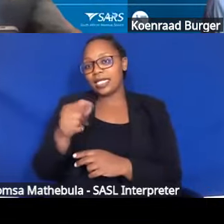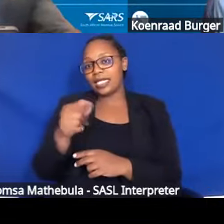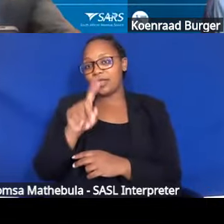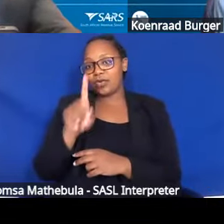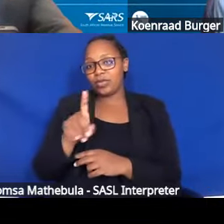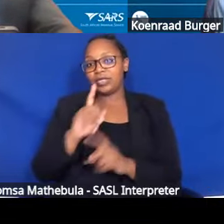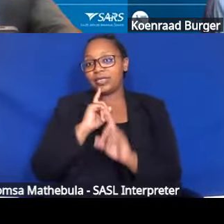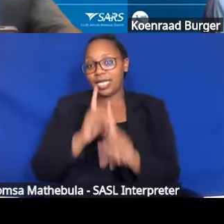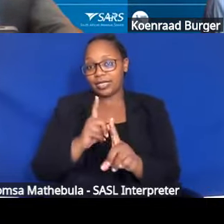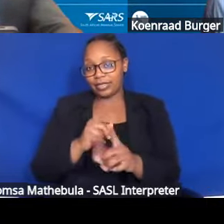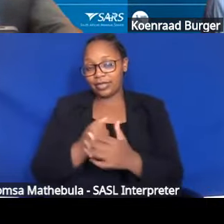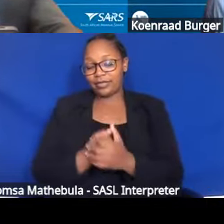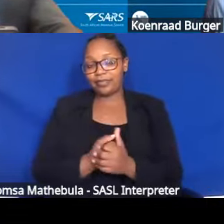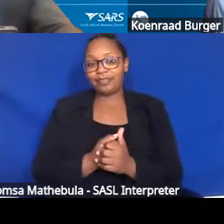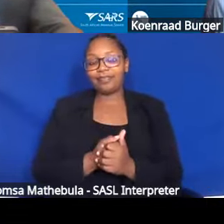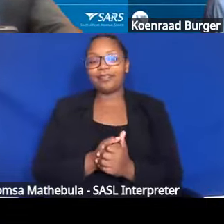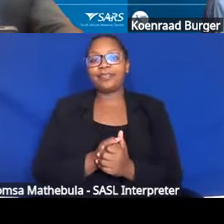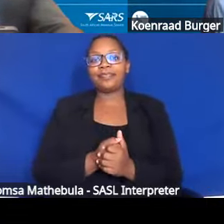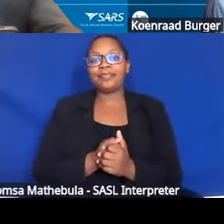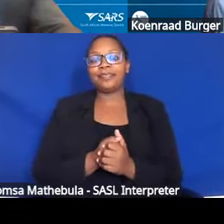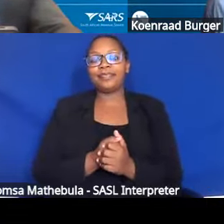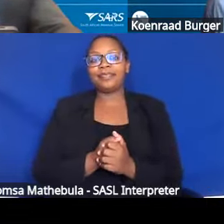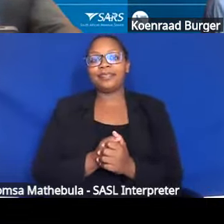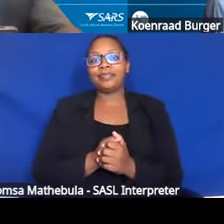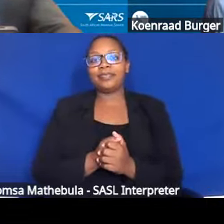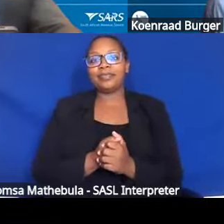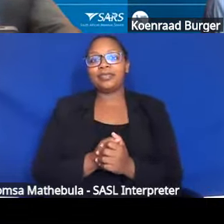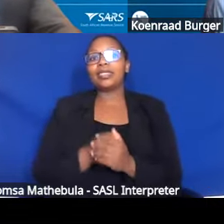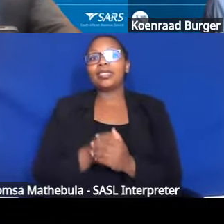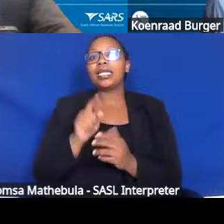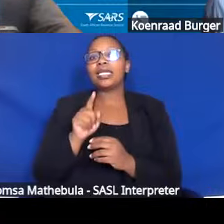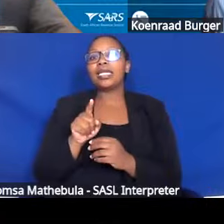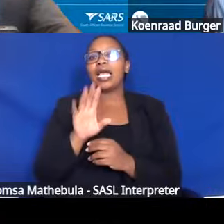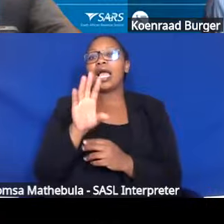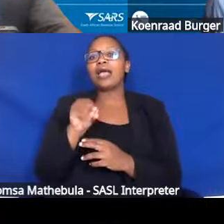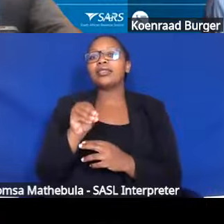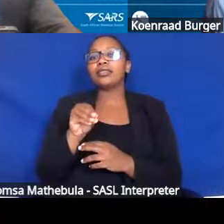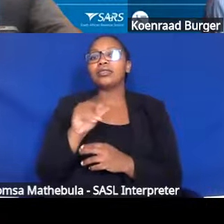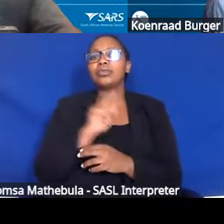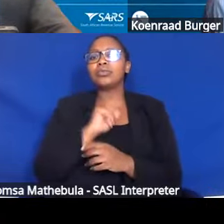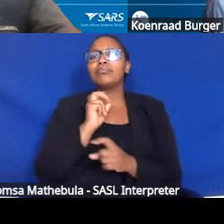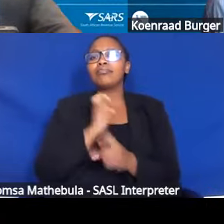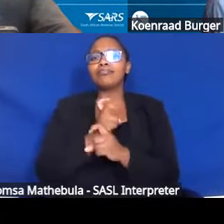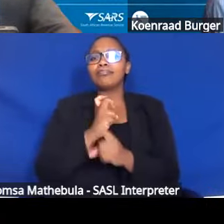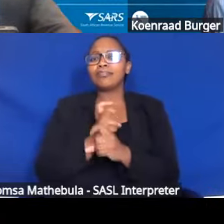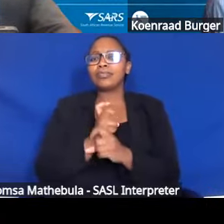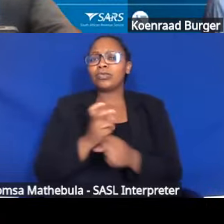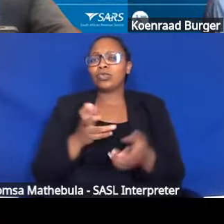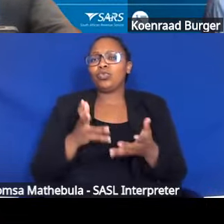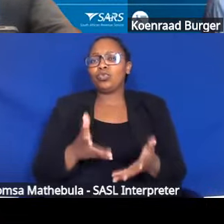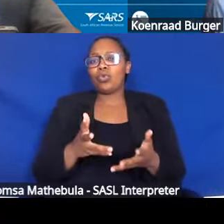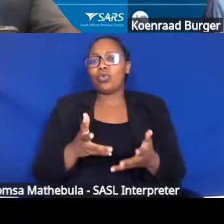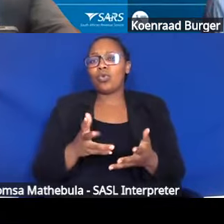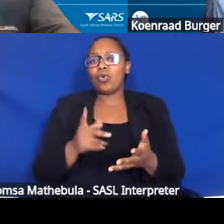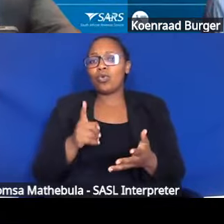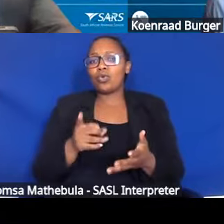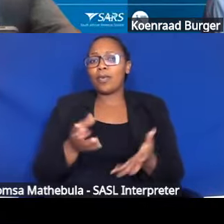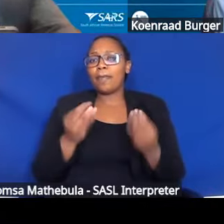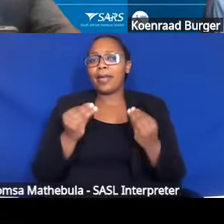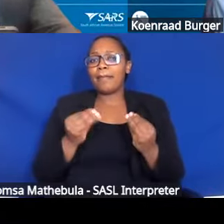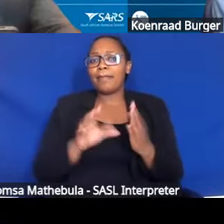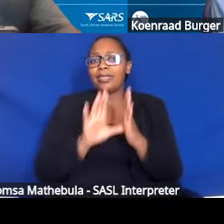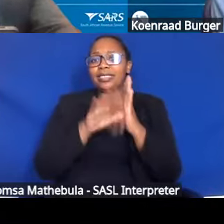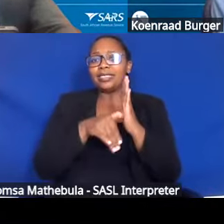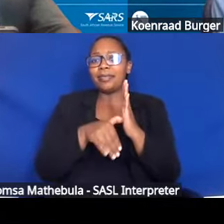reads as follows. Why do they make it so difficult to get our disability registered? I've spoken